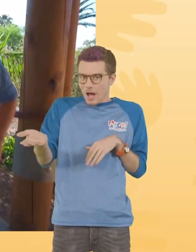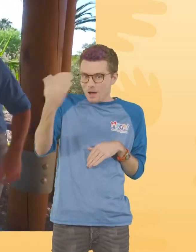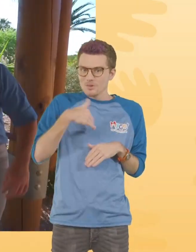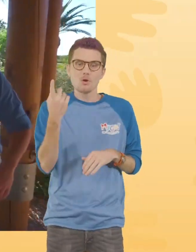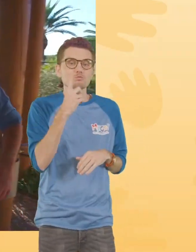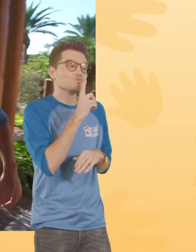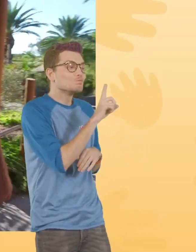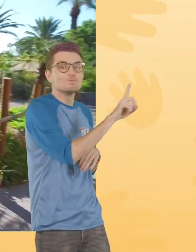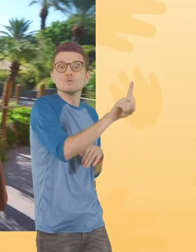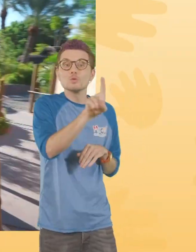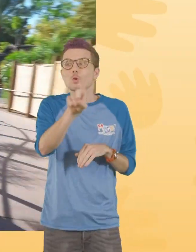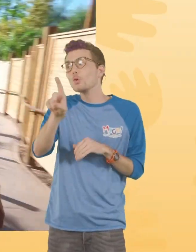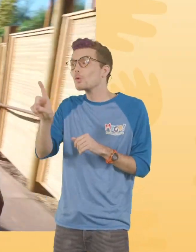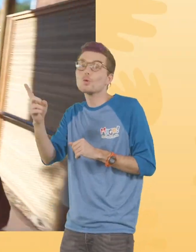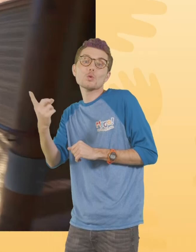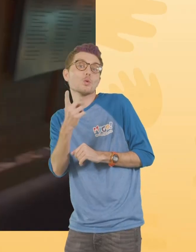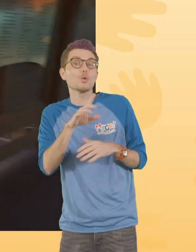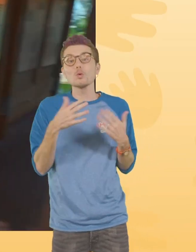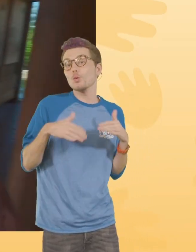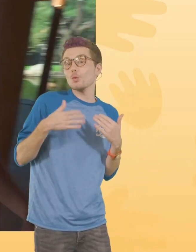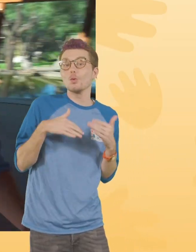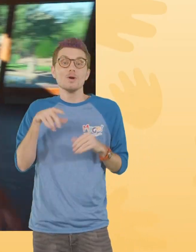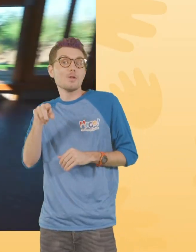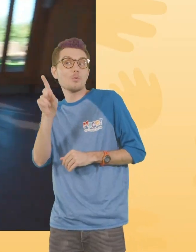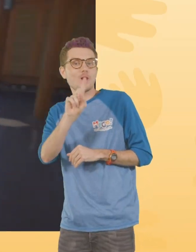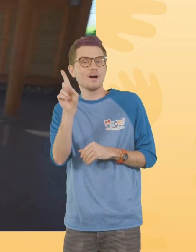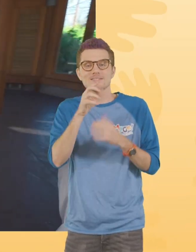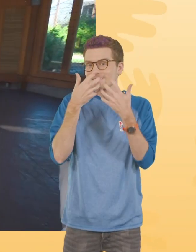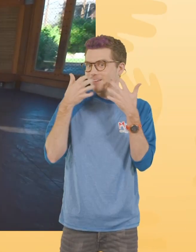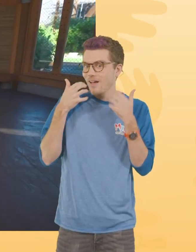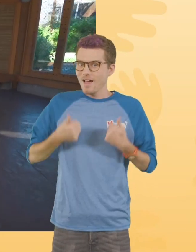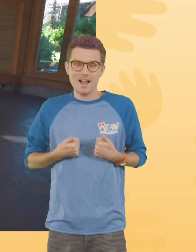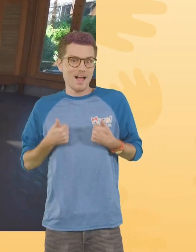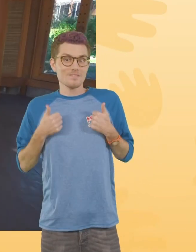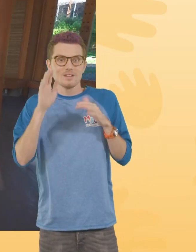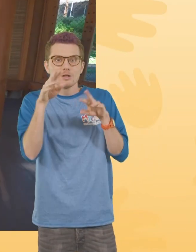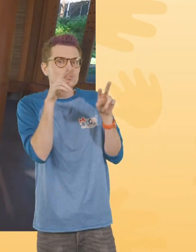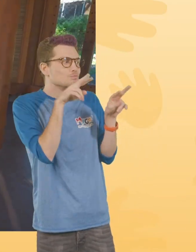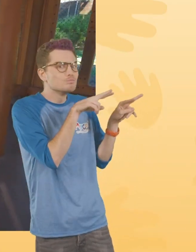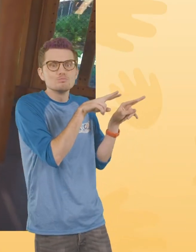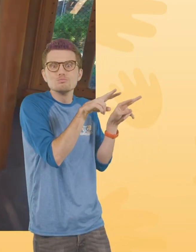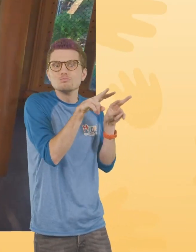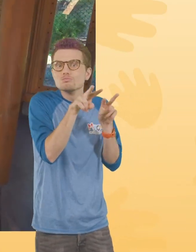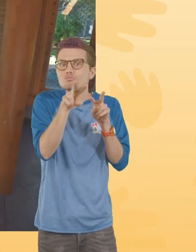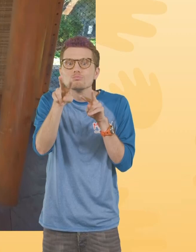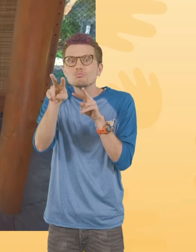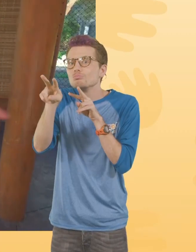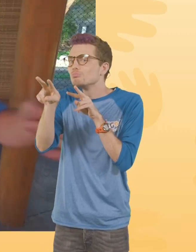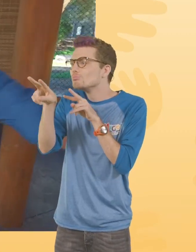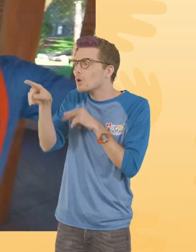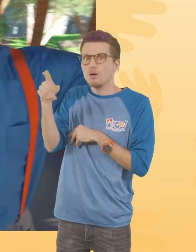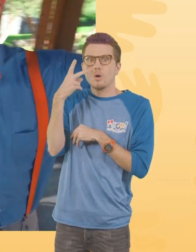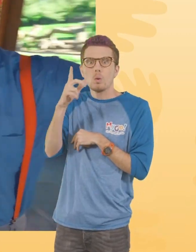Whoa, come over here. Turn around. Ooh. Whoa, this is where the tigers live.